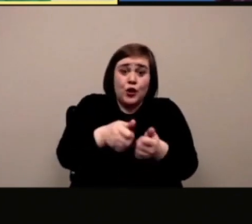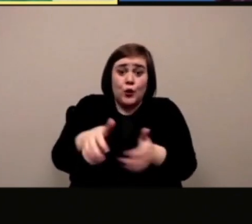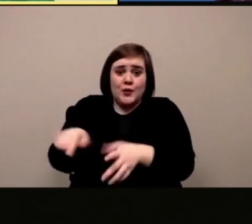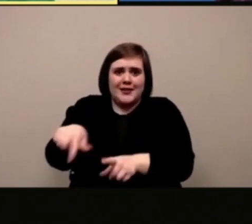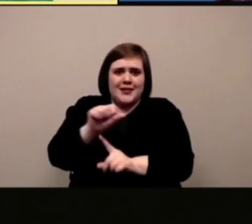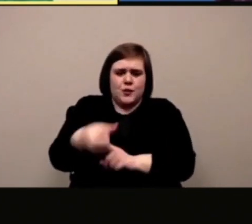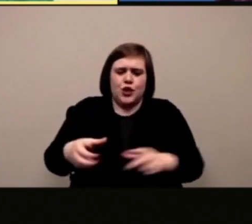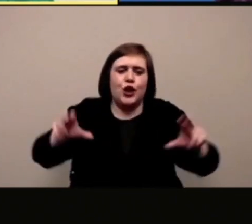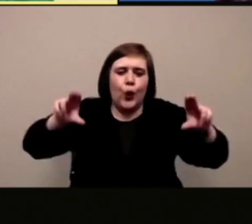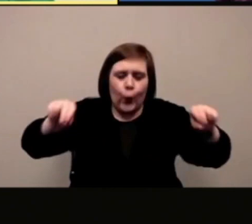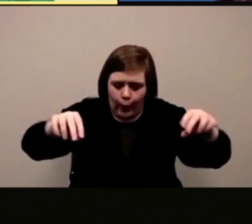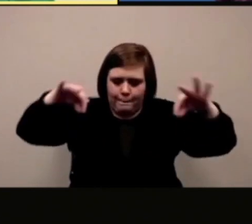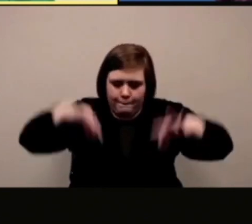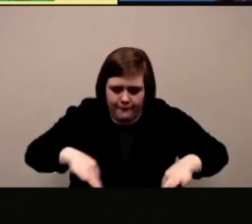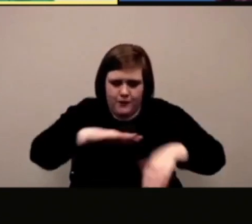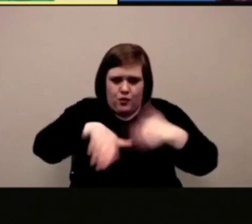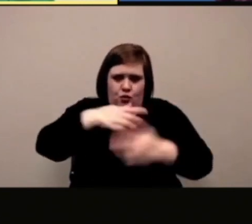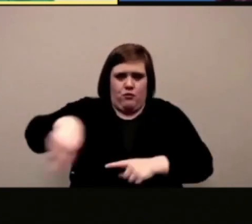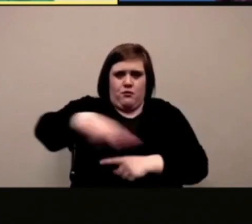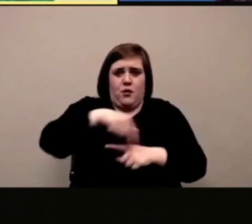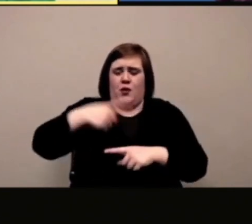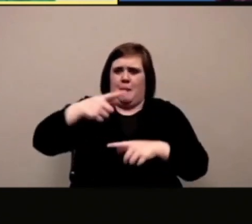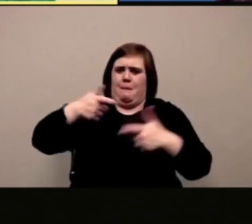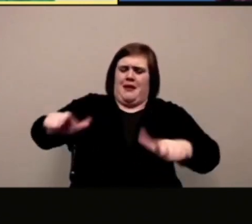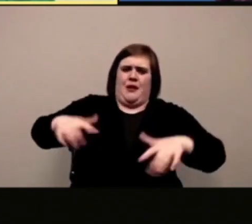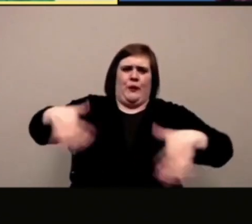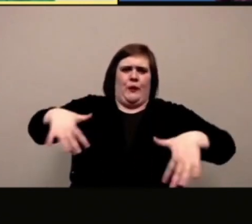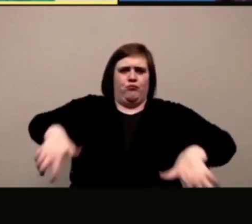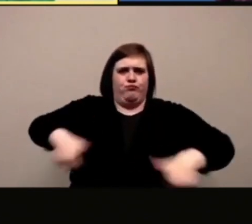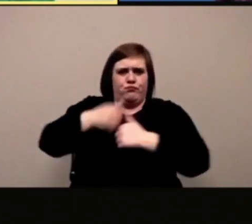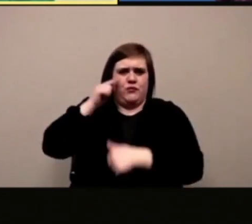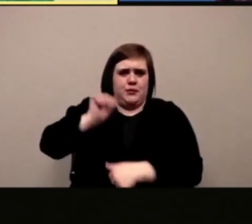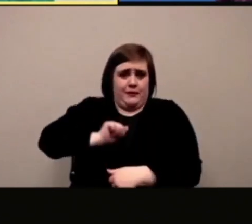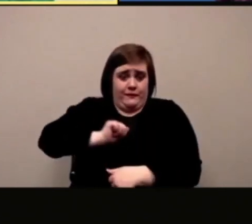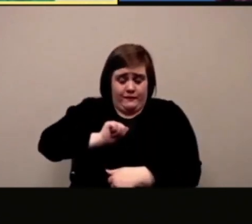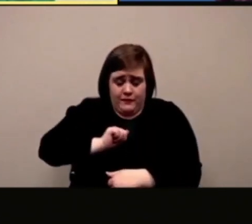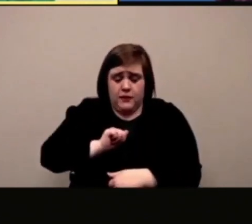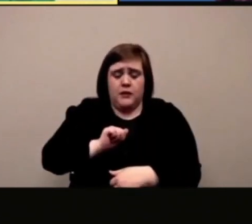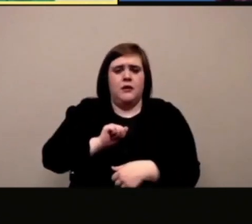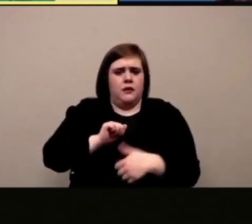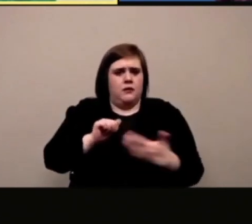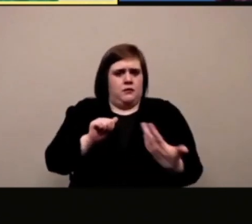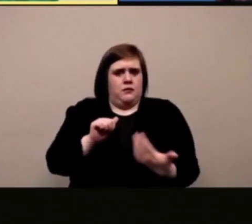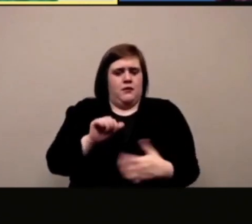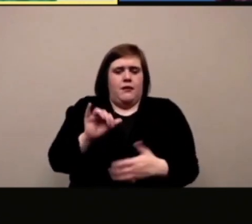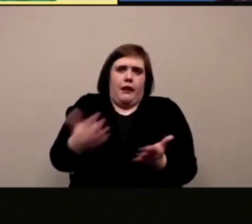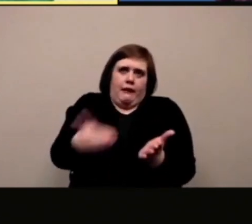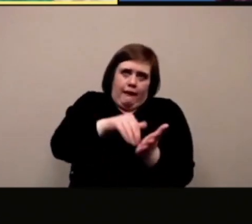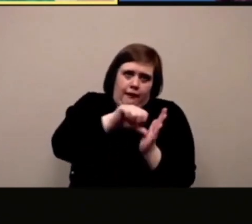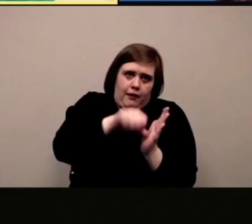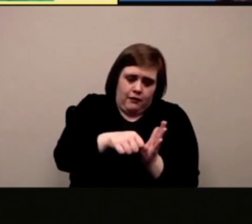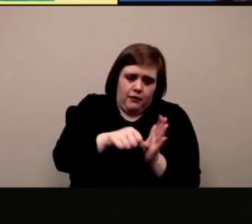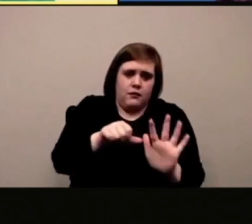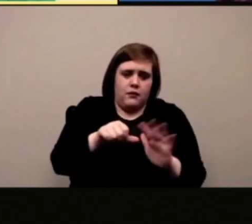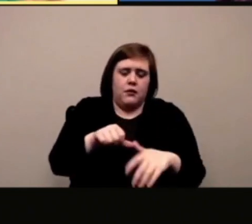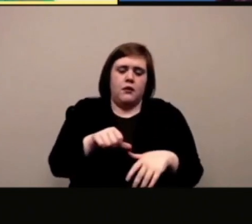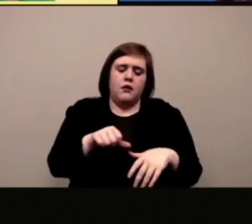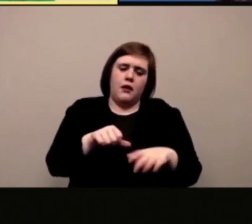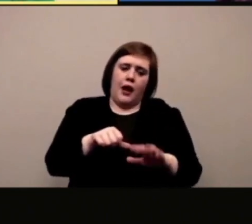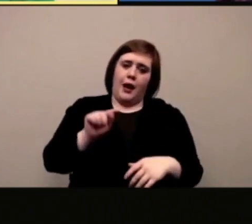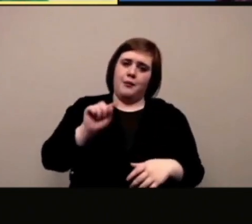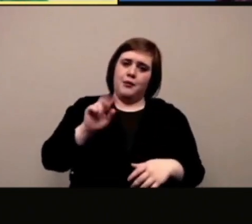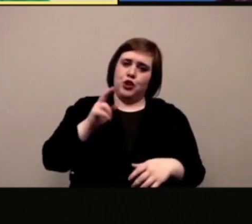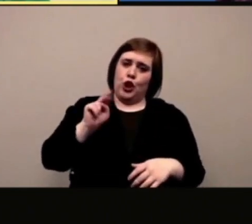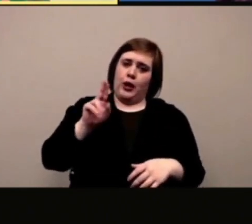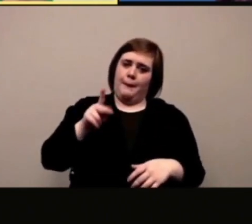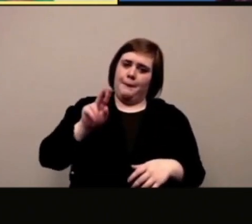situation. So I think one of the bigger challenges for me has been having the, and again, I'm turn up teen, and so when you tell me you